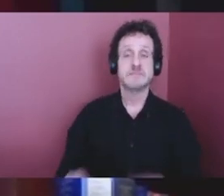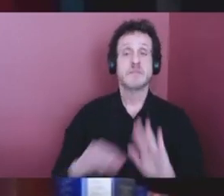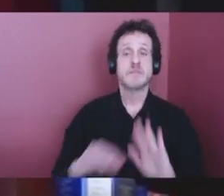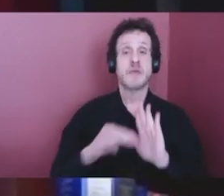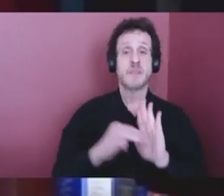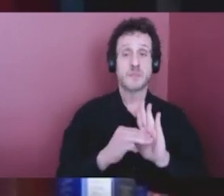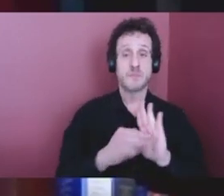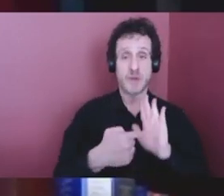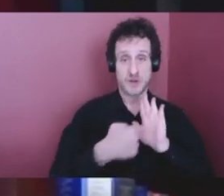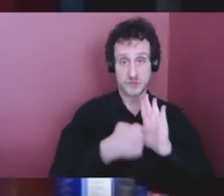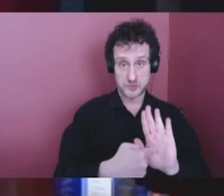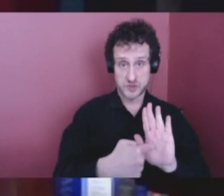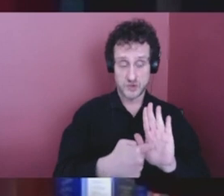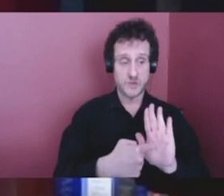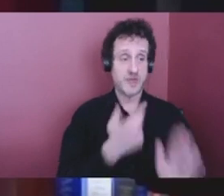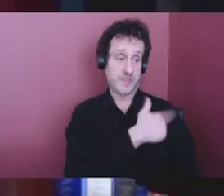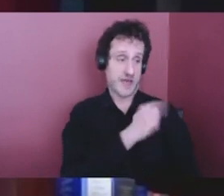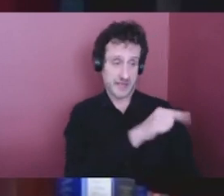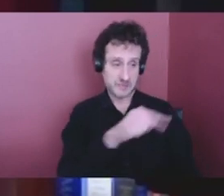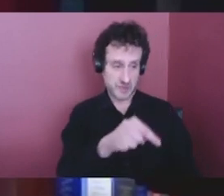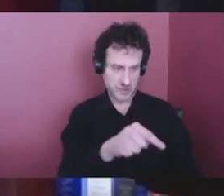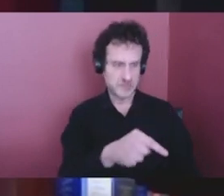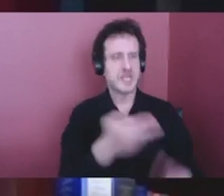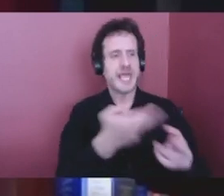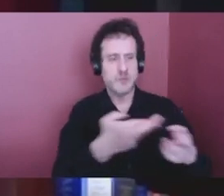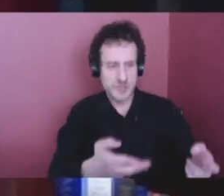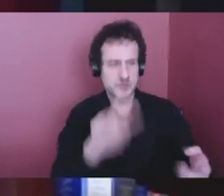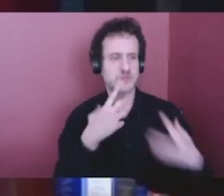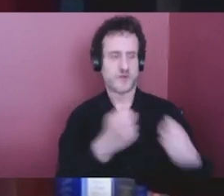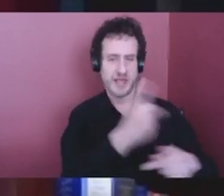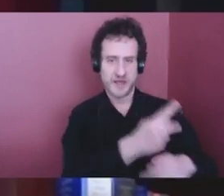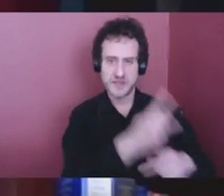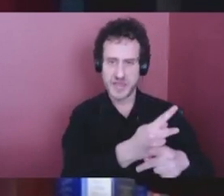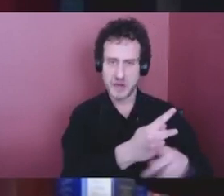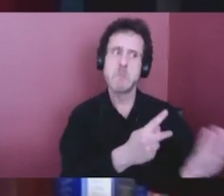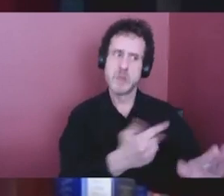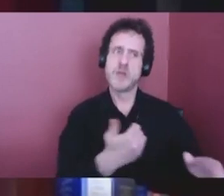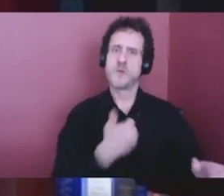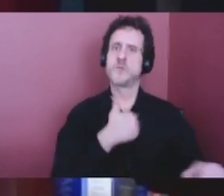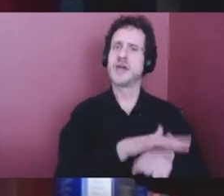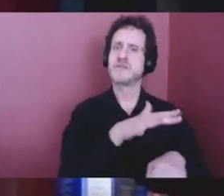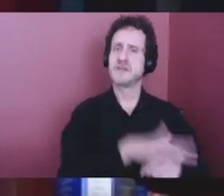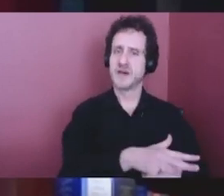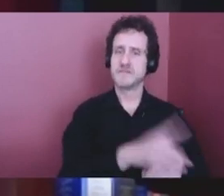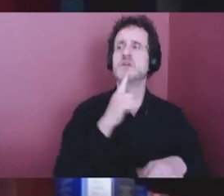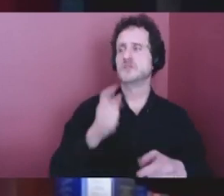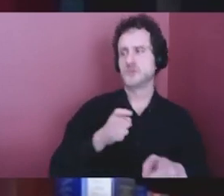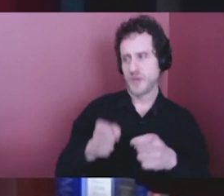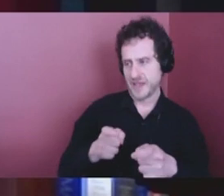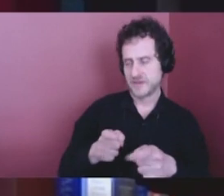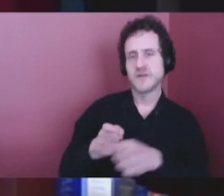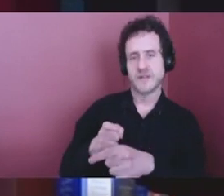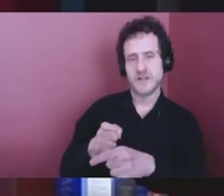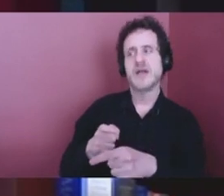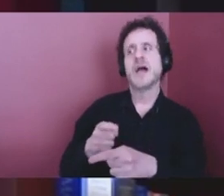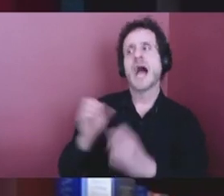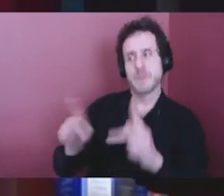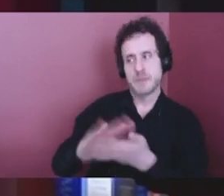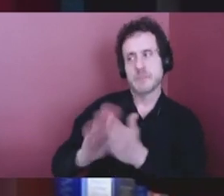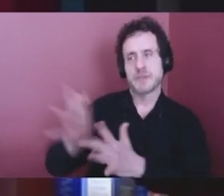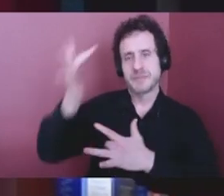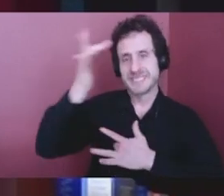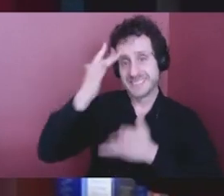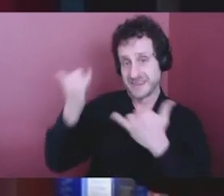hospital capacity and resources statewide are now sufficient to handle the current rates of transmission. That